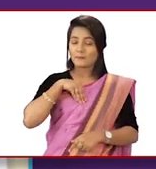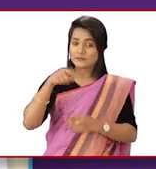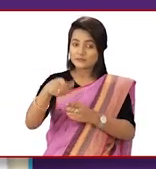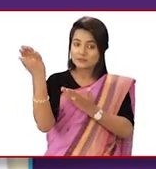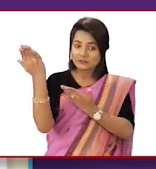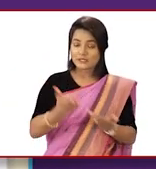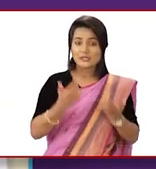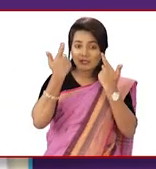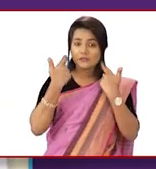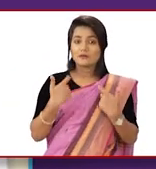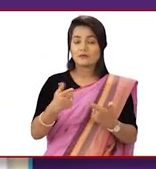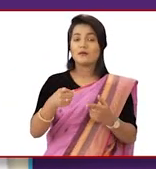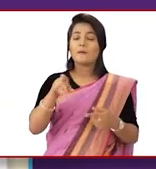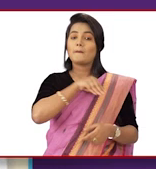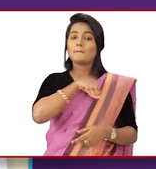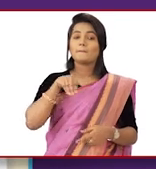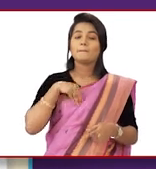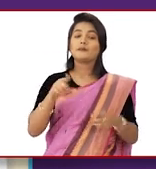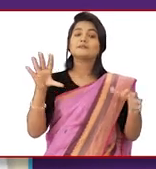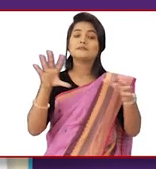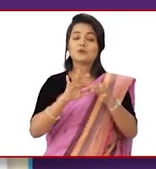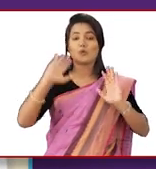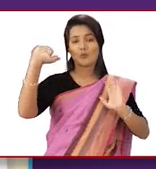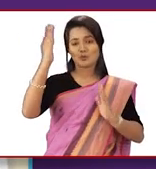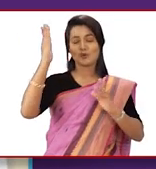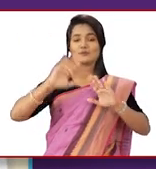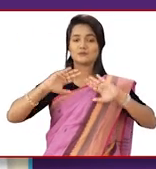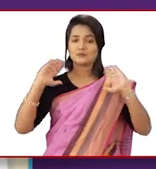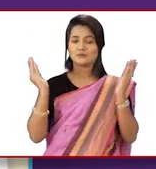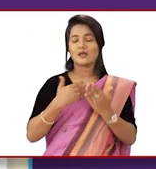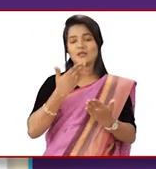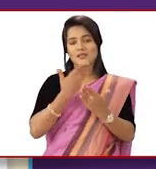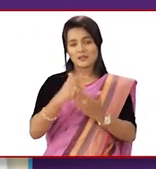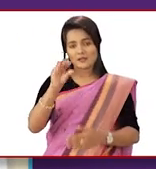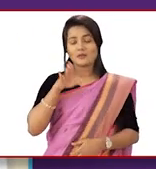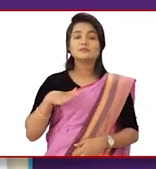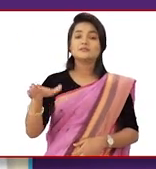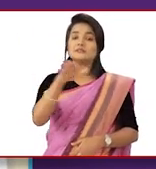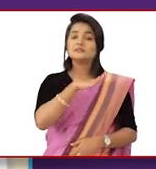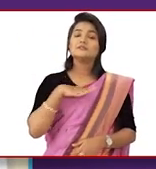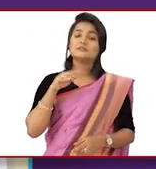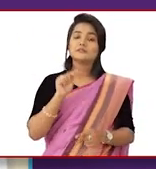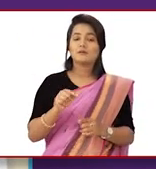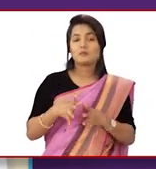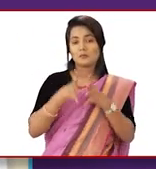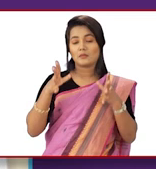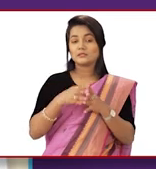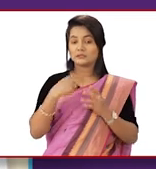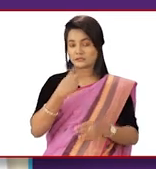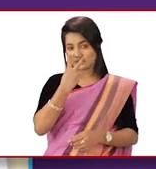of this conversation and being a part of the movement of equality. I thank everyone who has watched